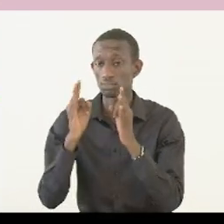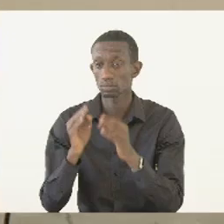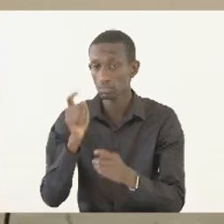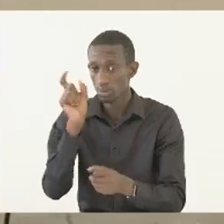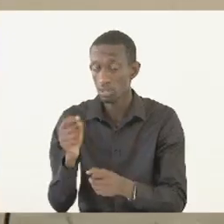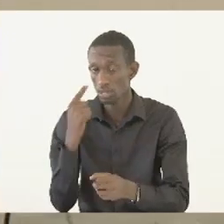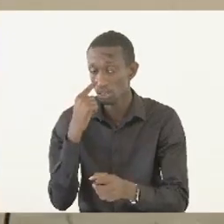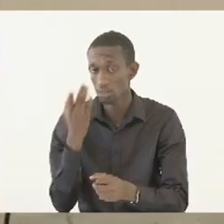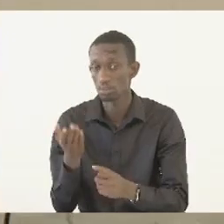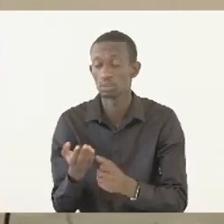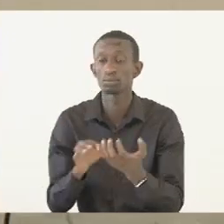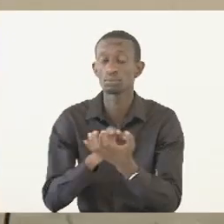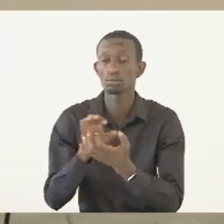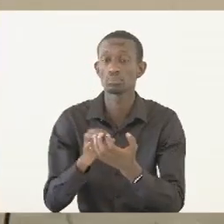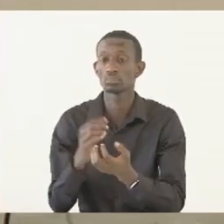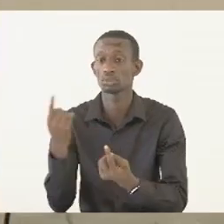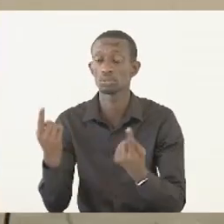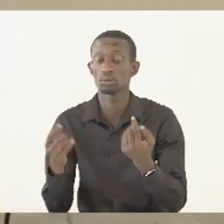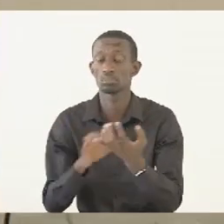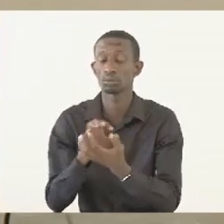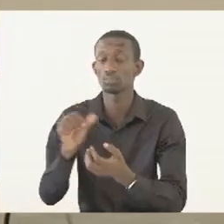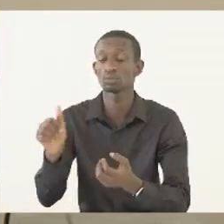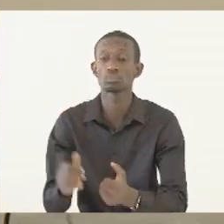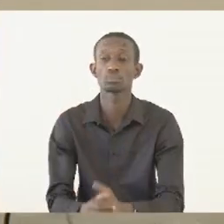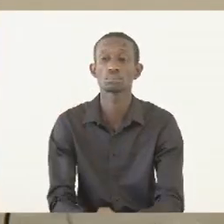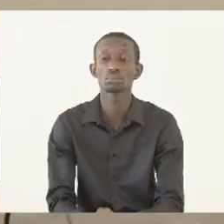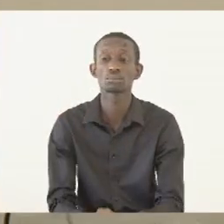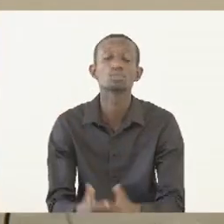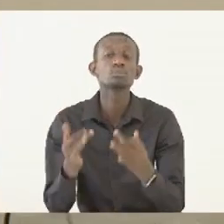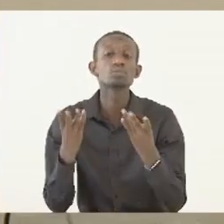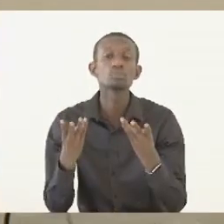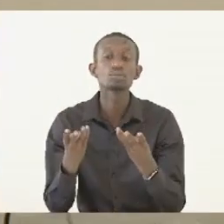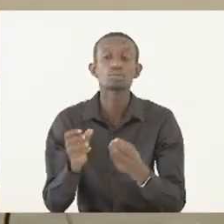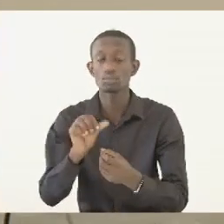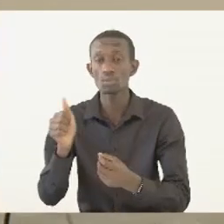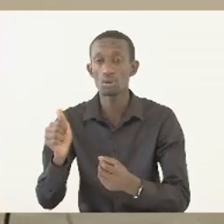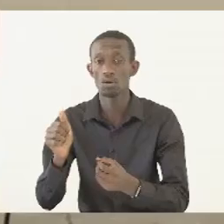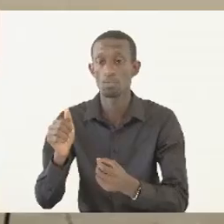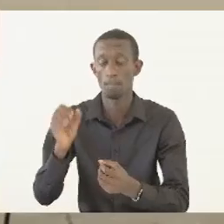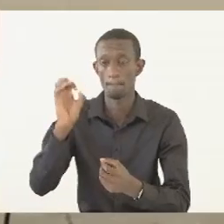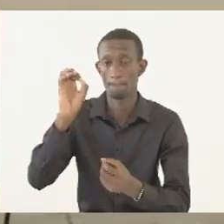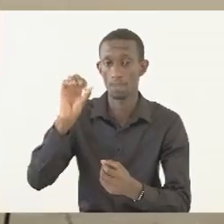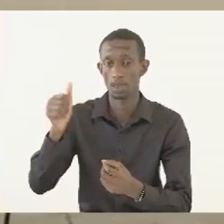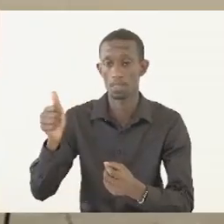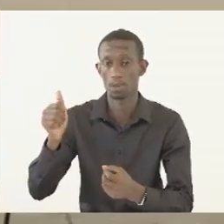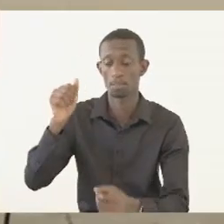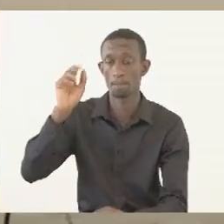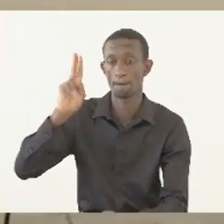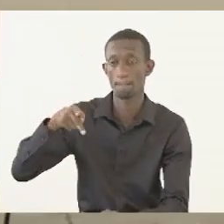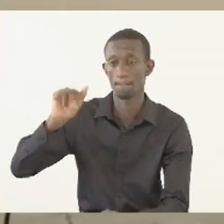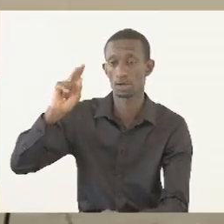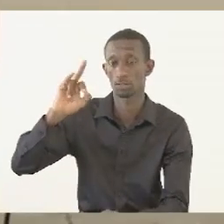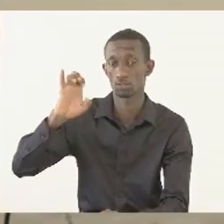combine with other particles, how many of the other particles will